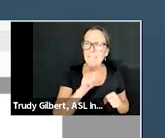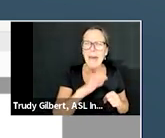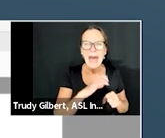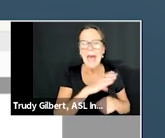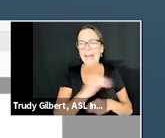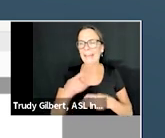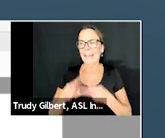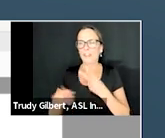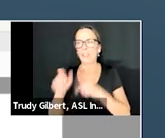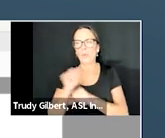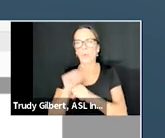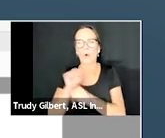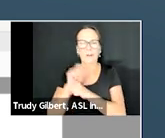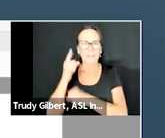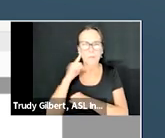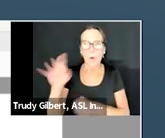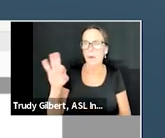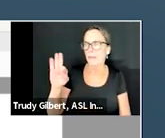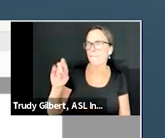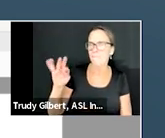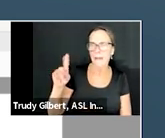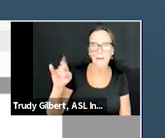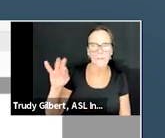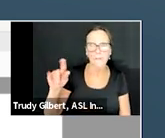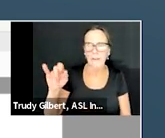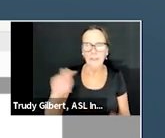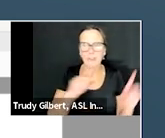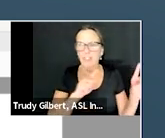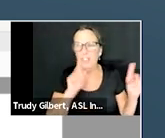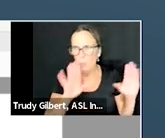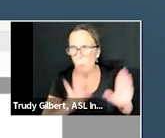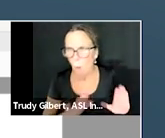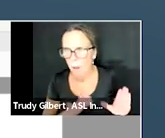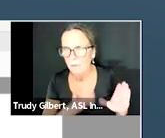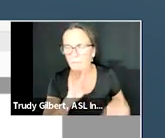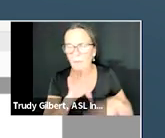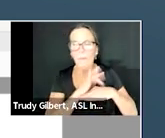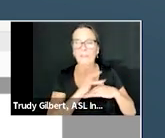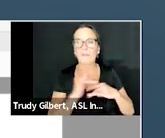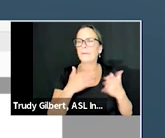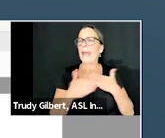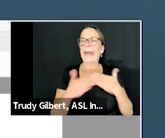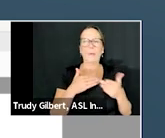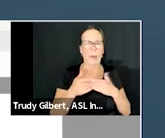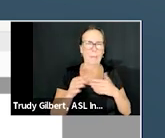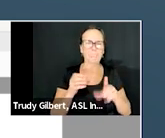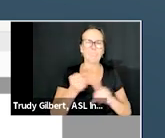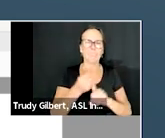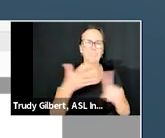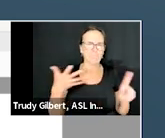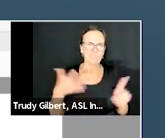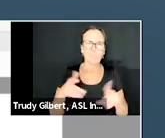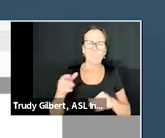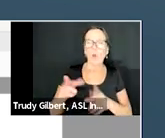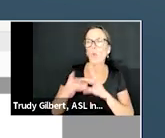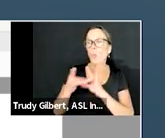and she's an amazing resource. But anyway, let's talk a little bit about these coordinated pandemic relief direct support